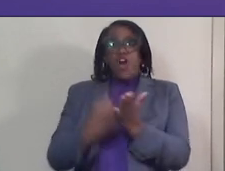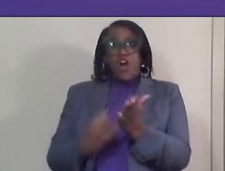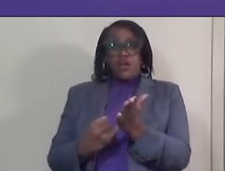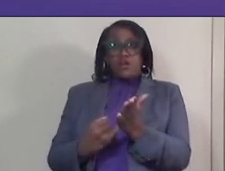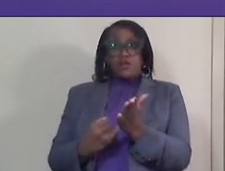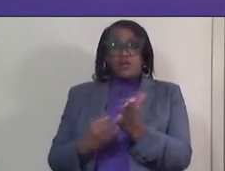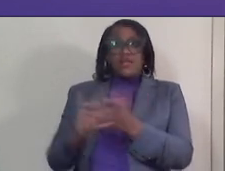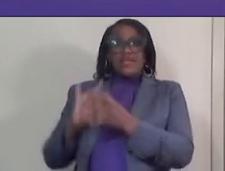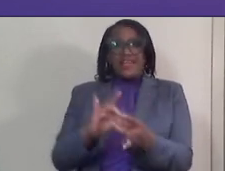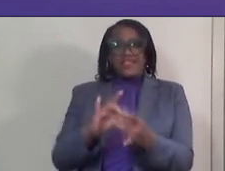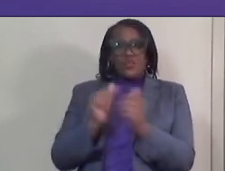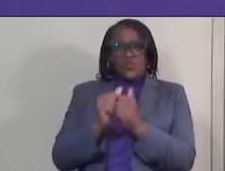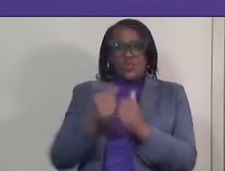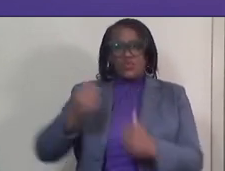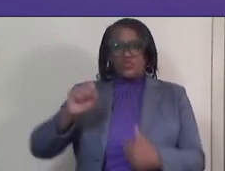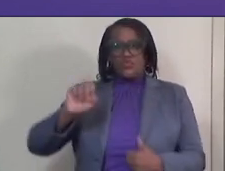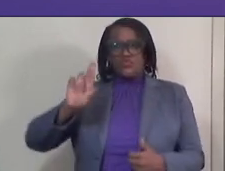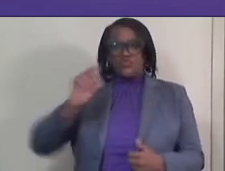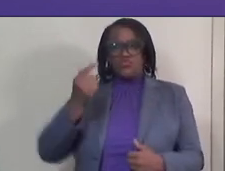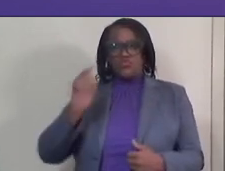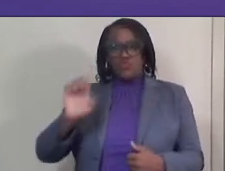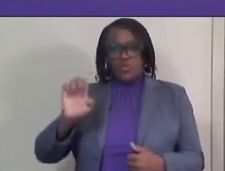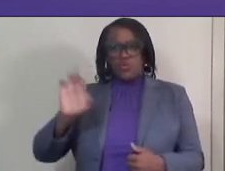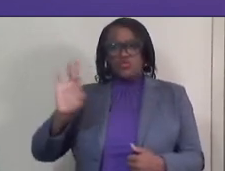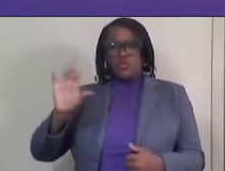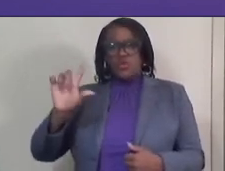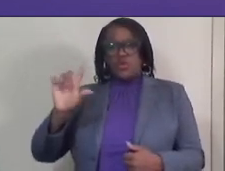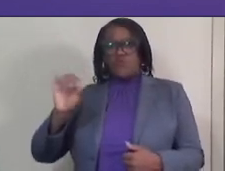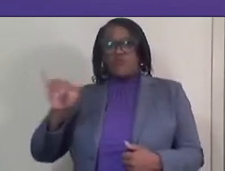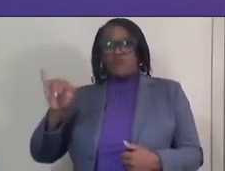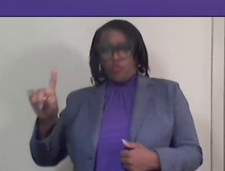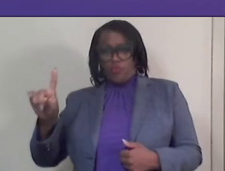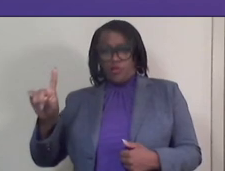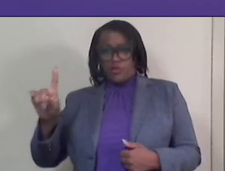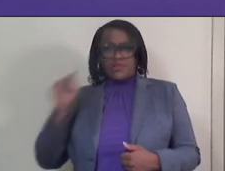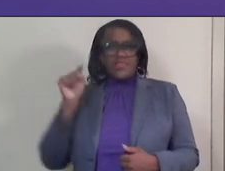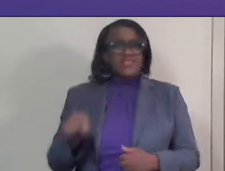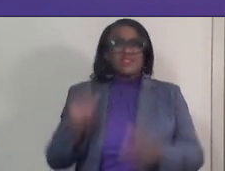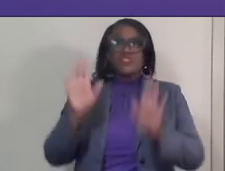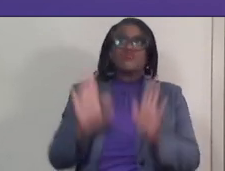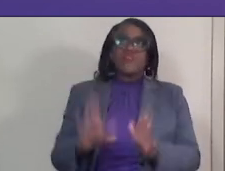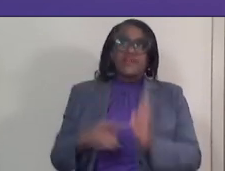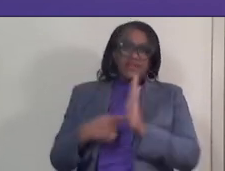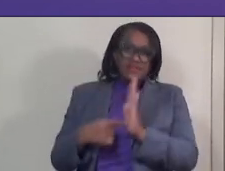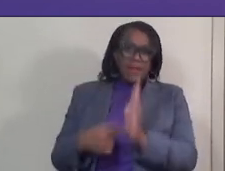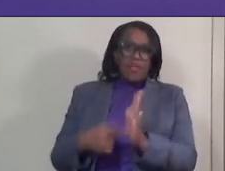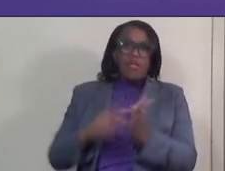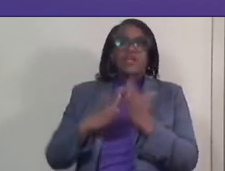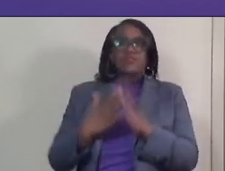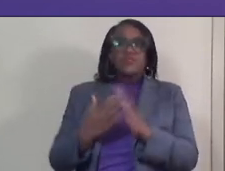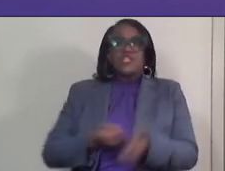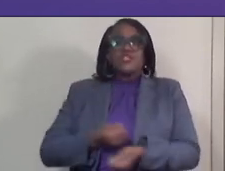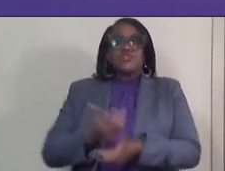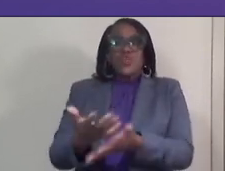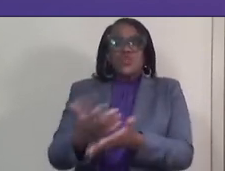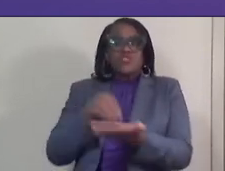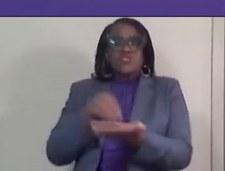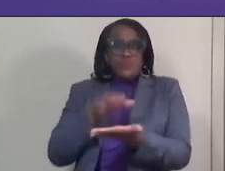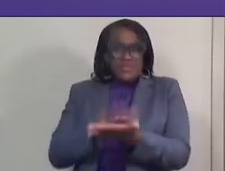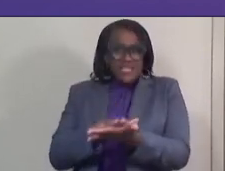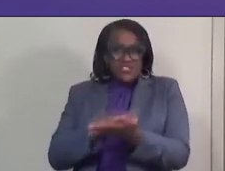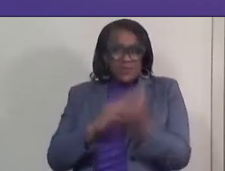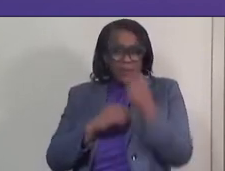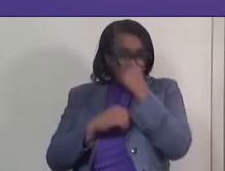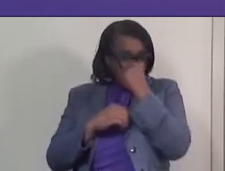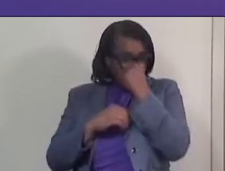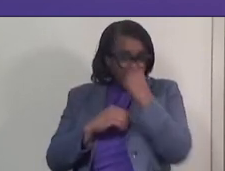Floyd. And this is just a great example of community-sourced documentation, not